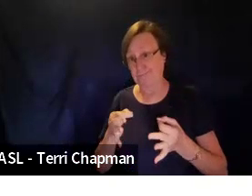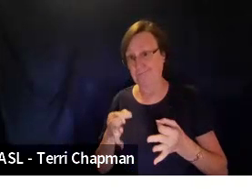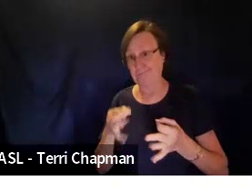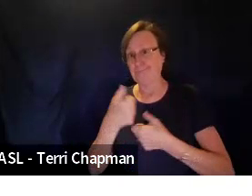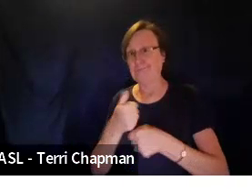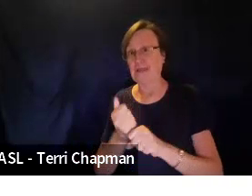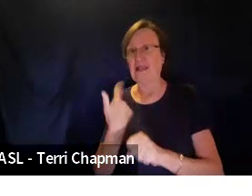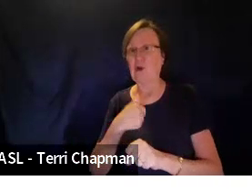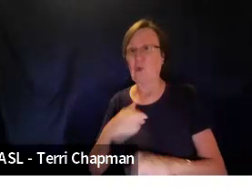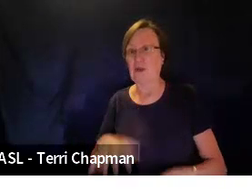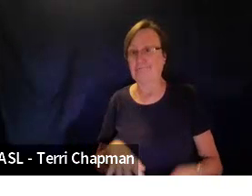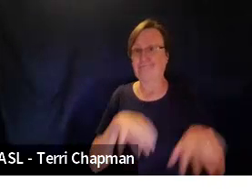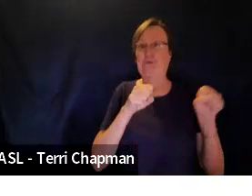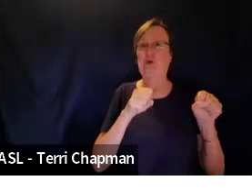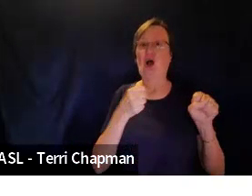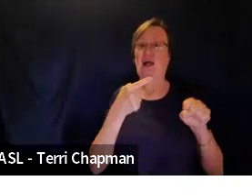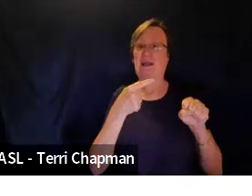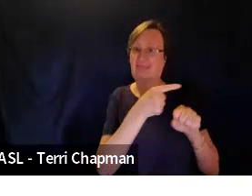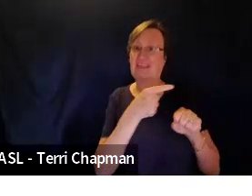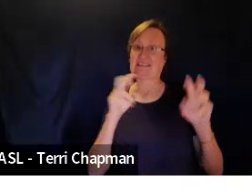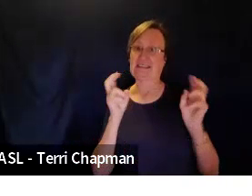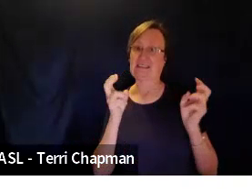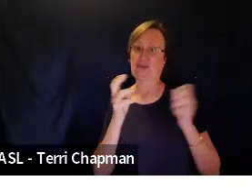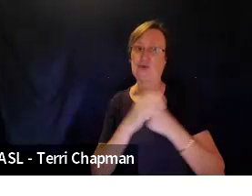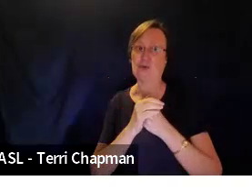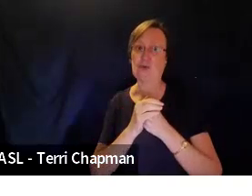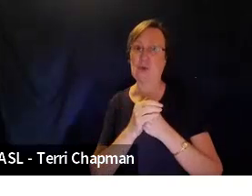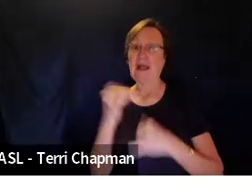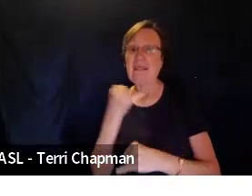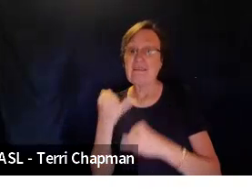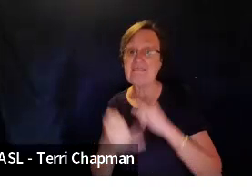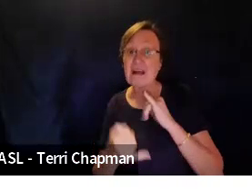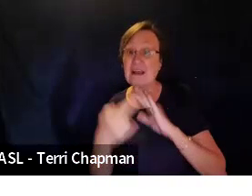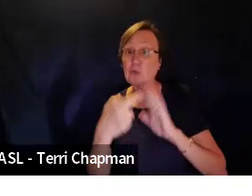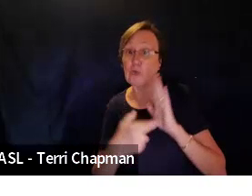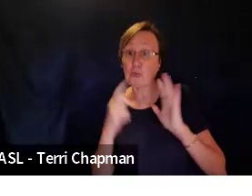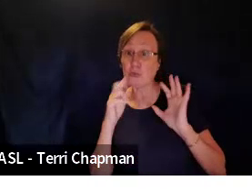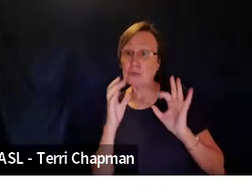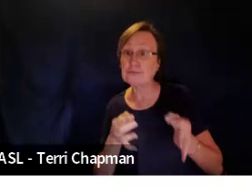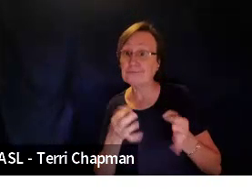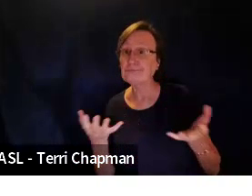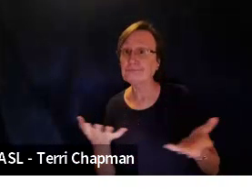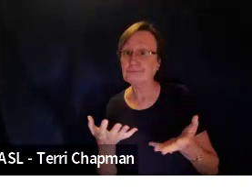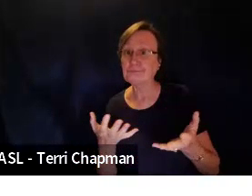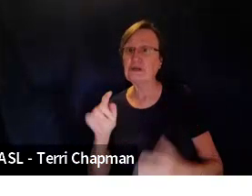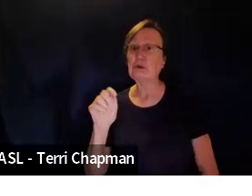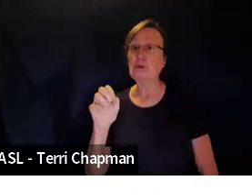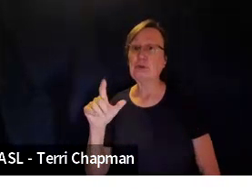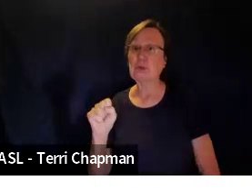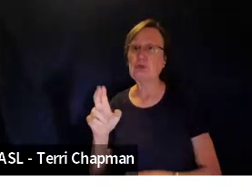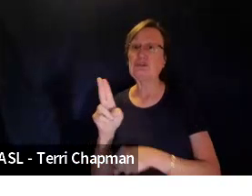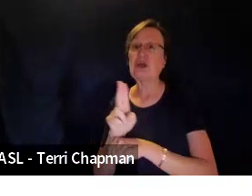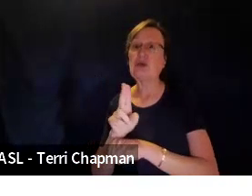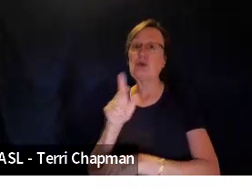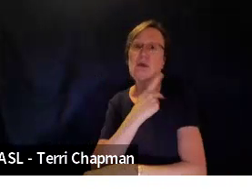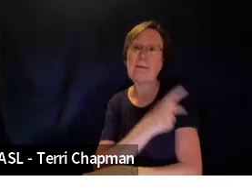actually took on this issue. So we, in that final rule, tools that use patient information